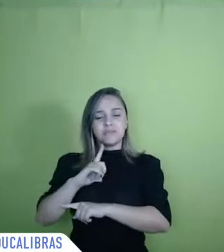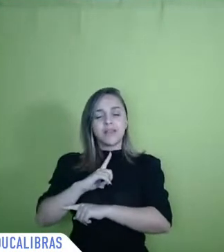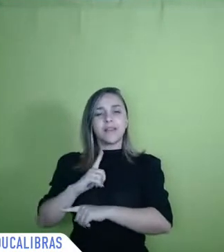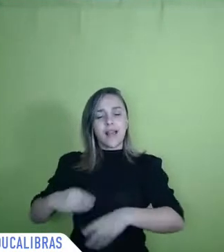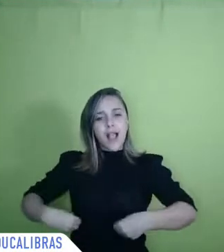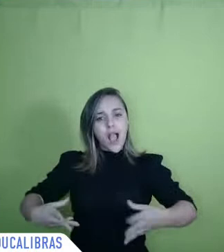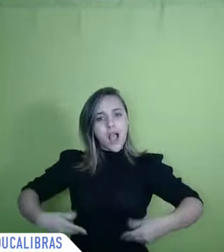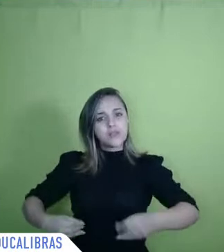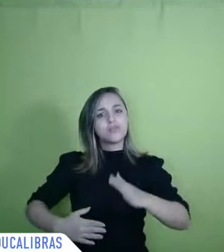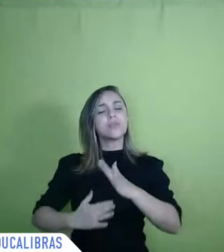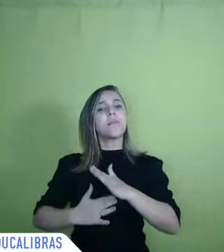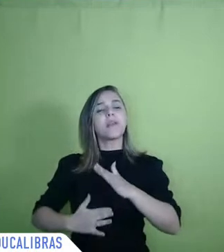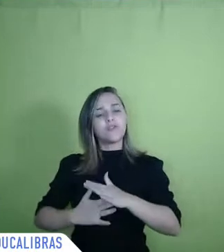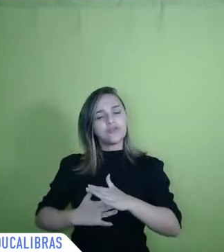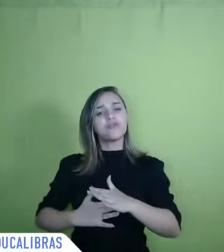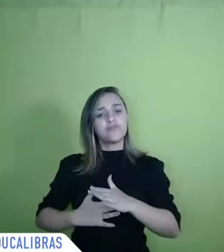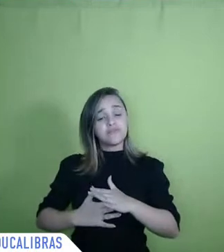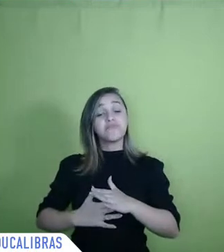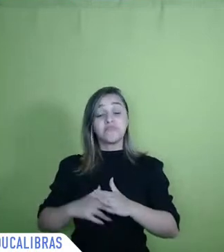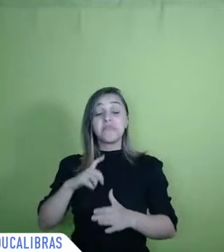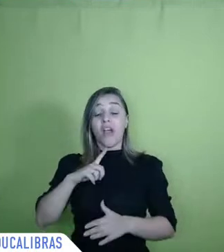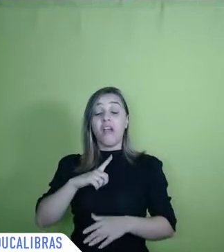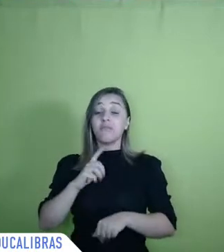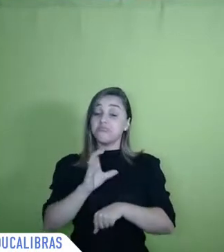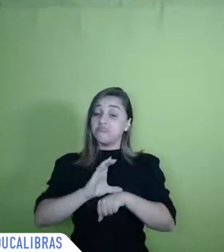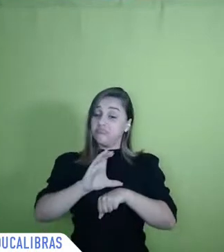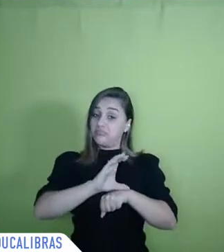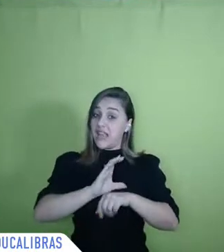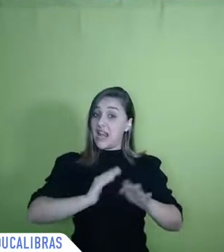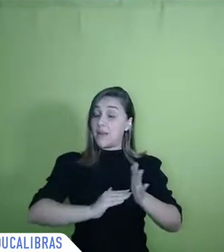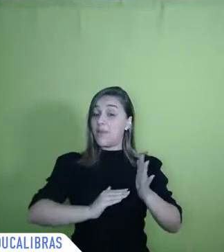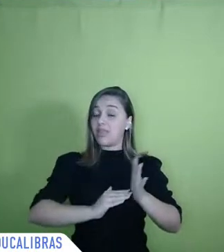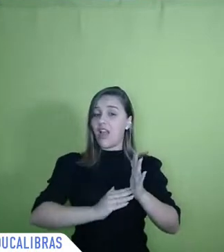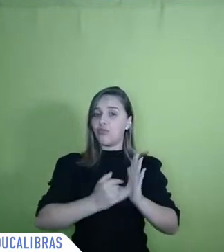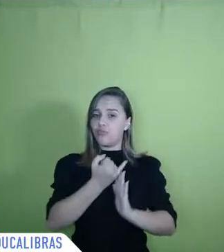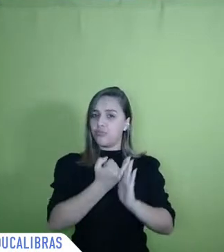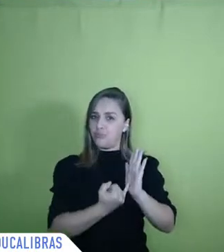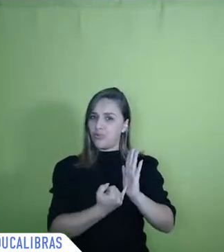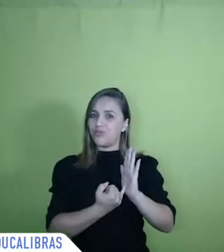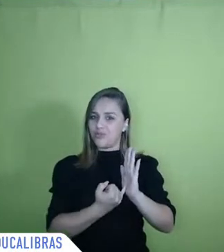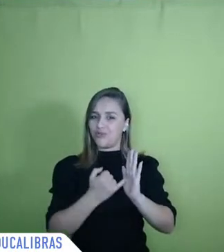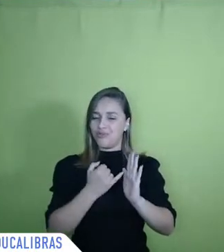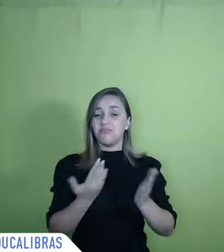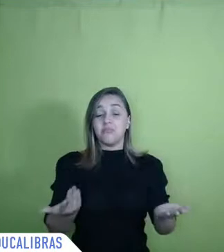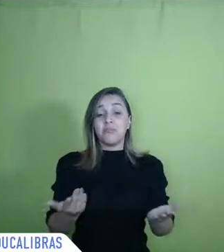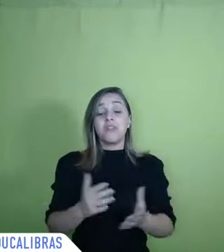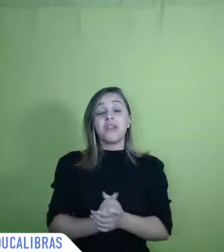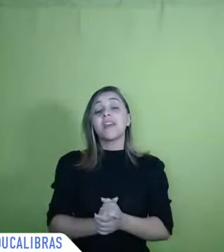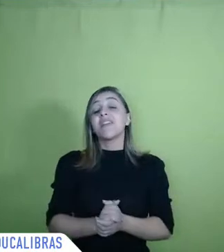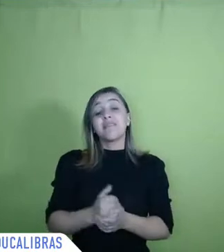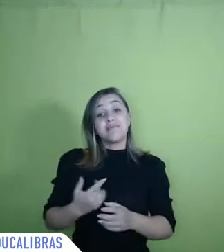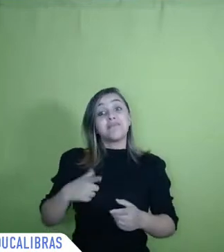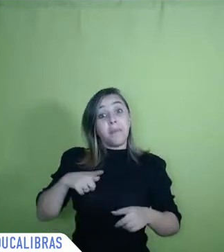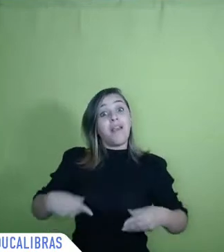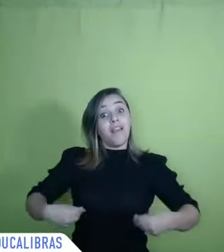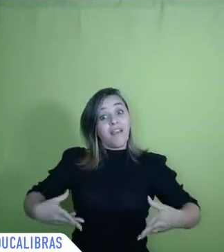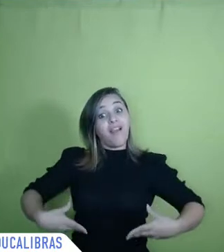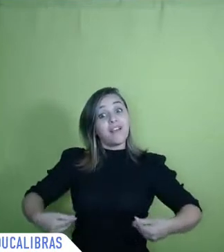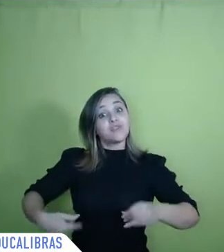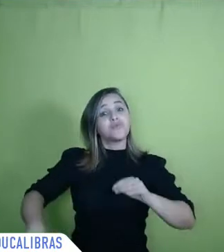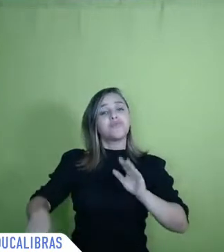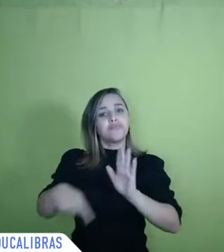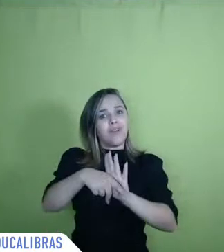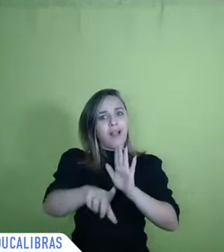The federal constitution defines a limit for spending that is limited